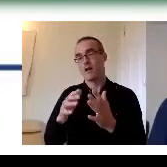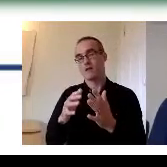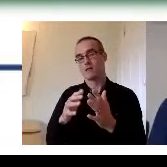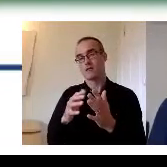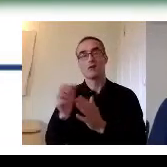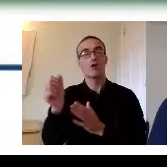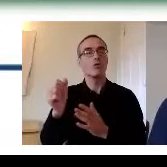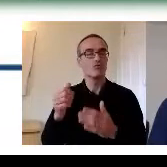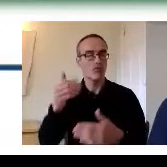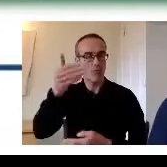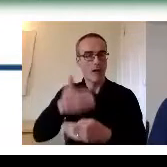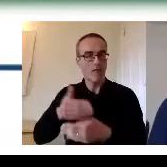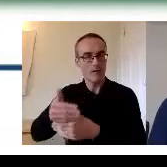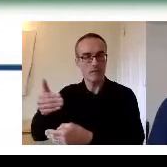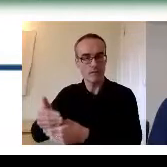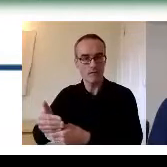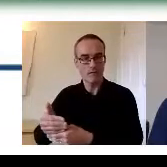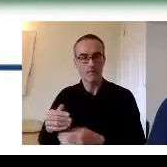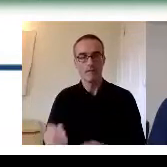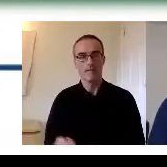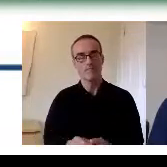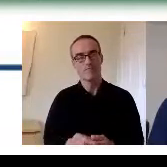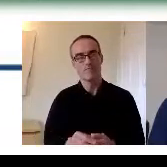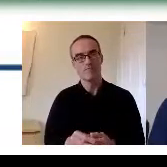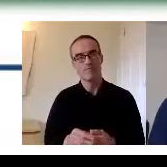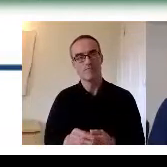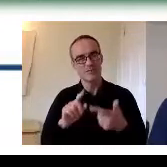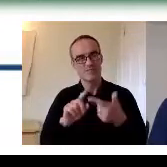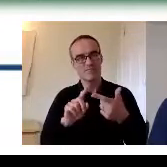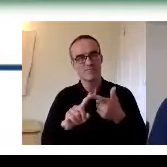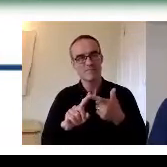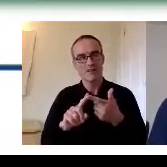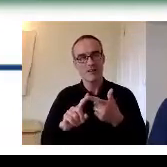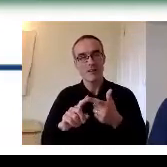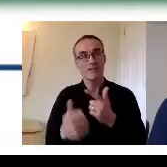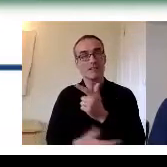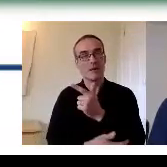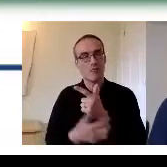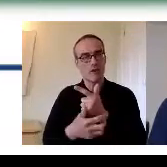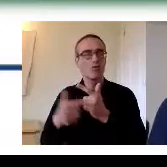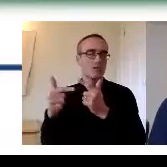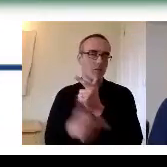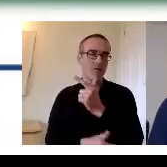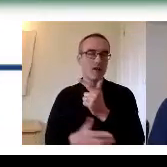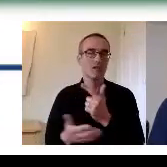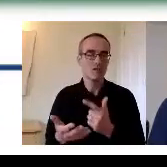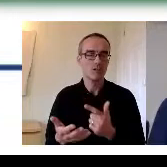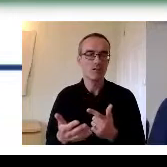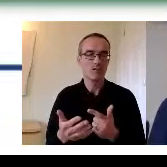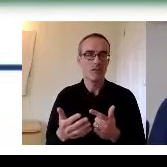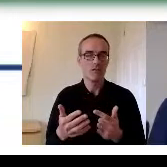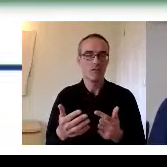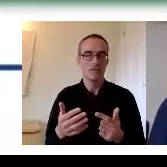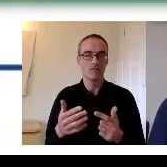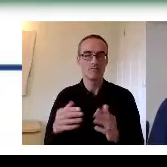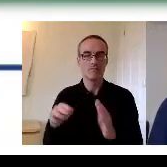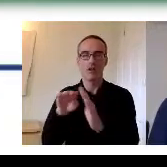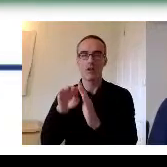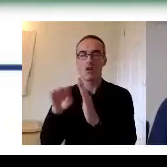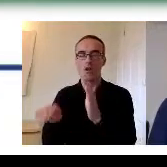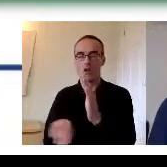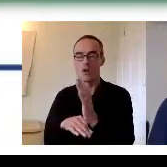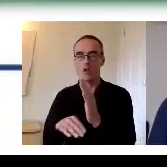But deprivation, as some of you may be aware, a lot of the areas of high, low socioeconomic